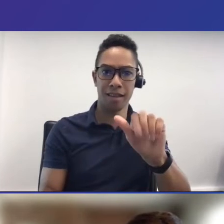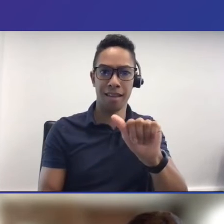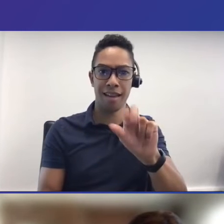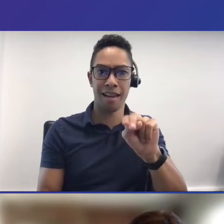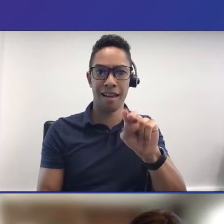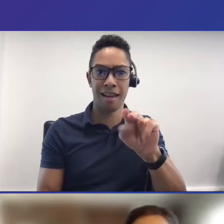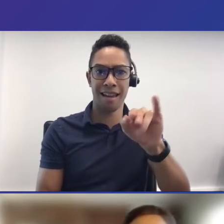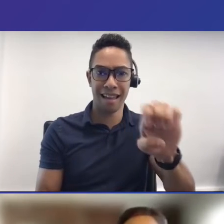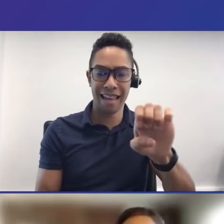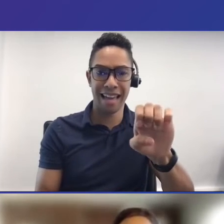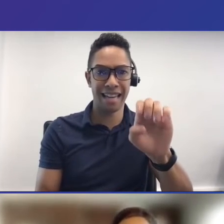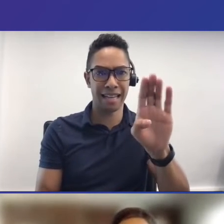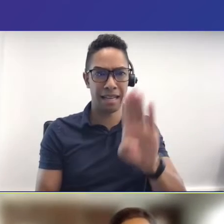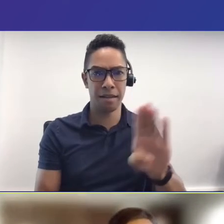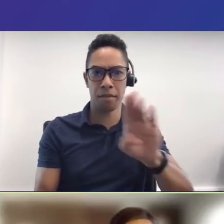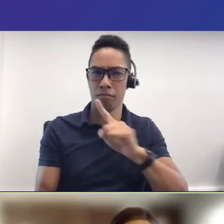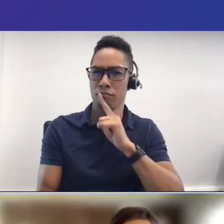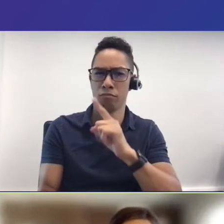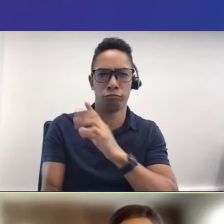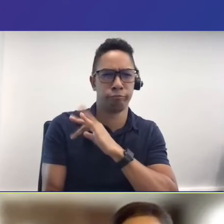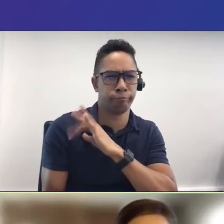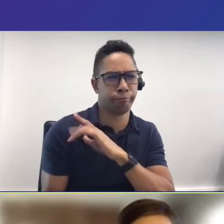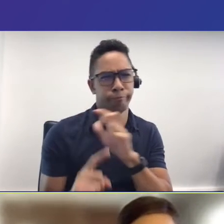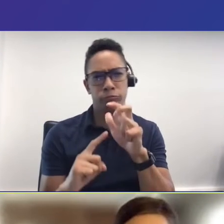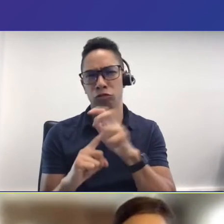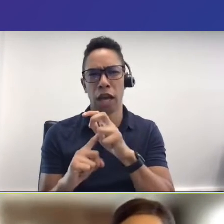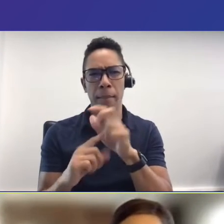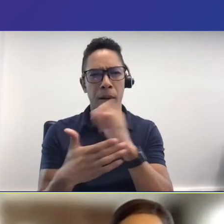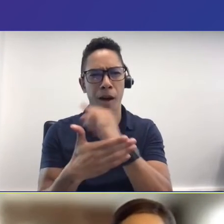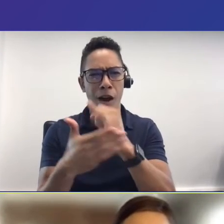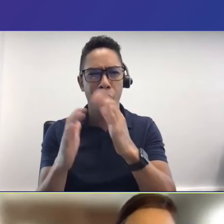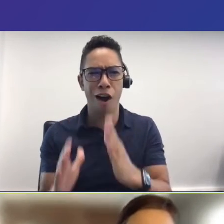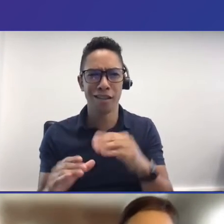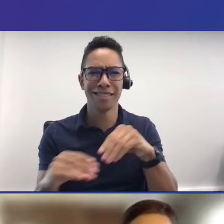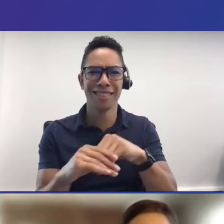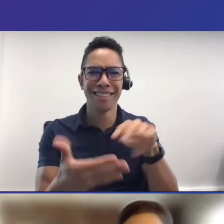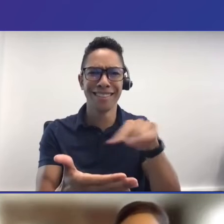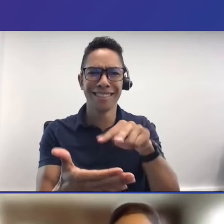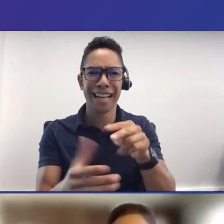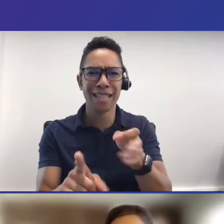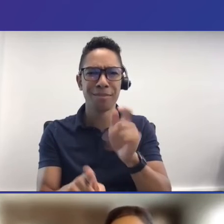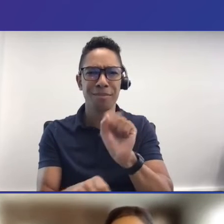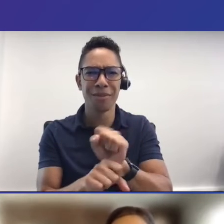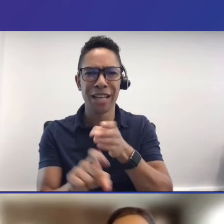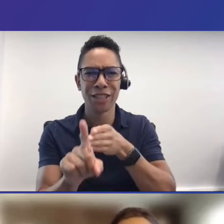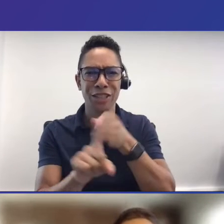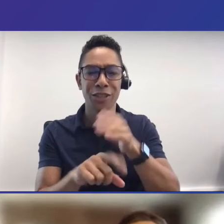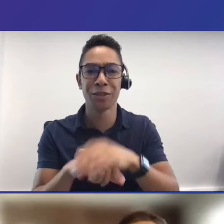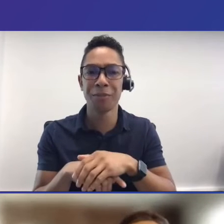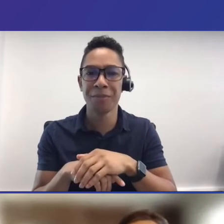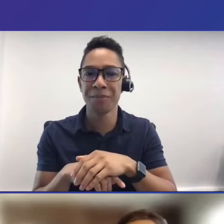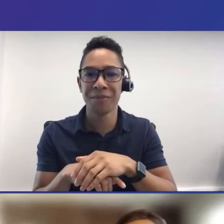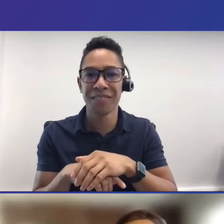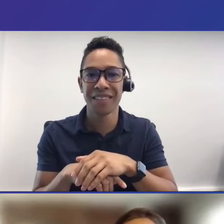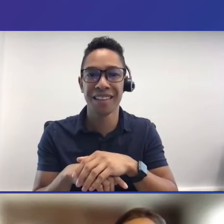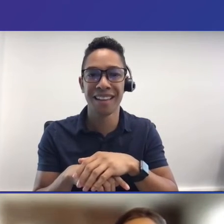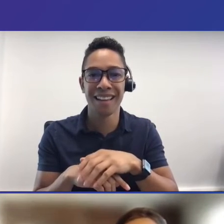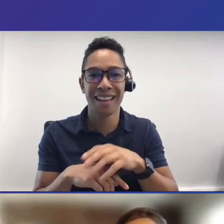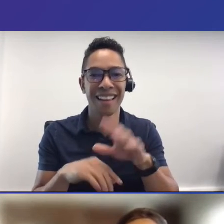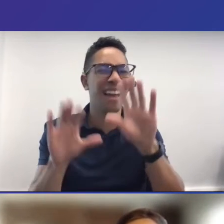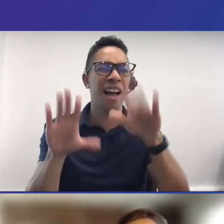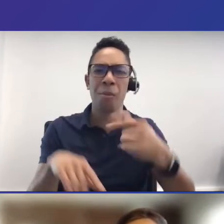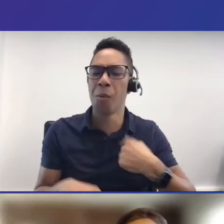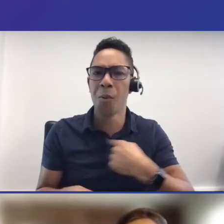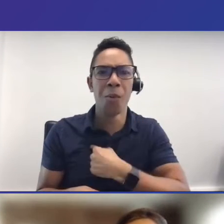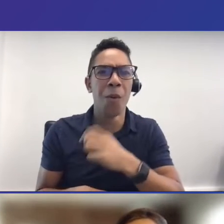formidable artist in the dance field. Oh, and I want to, oh yes, us old people, we're